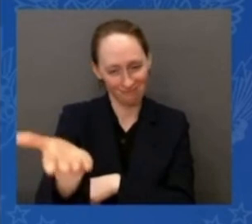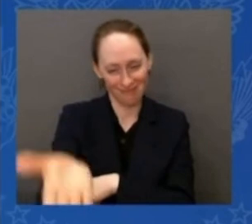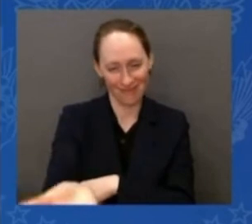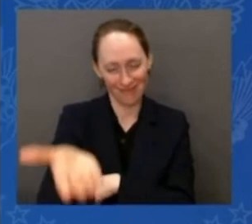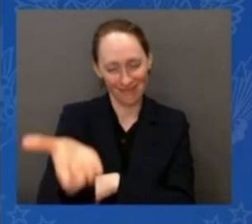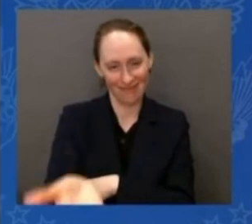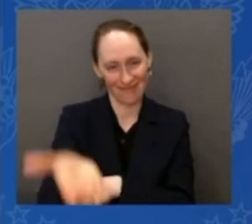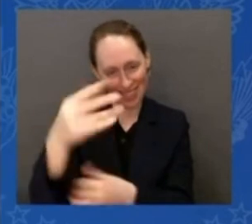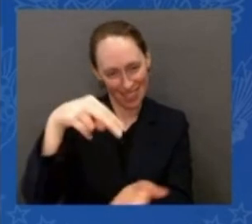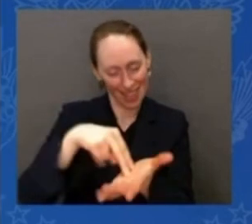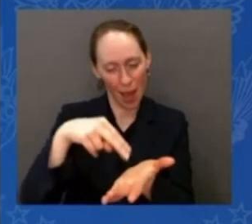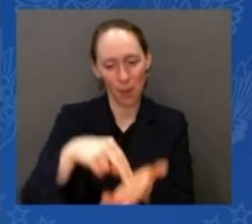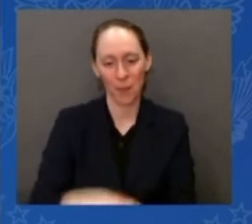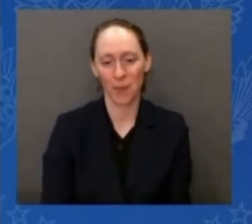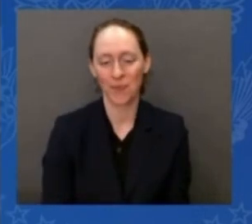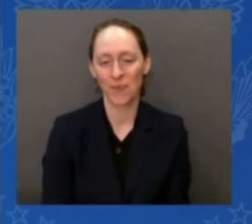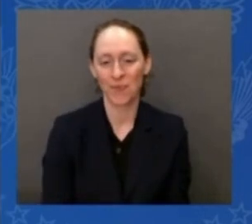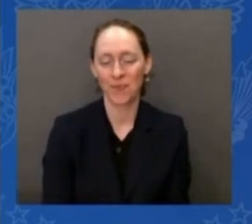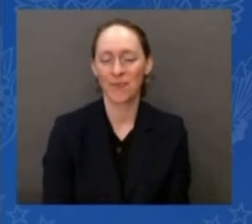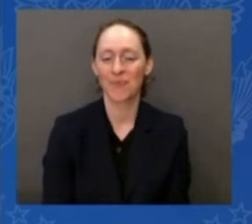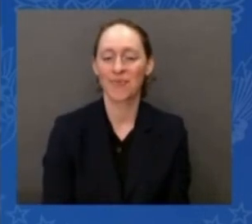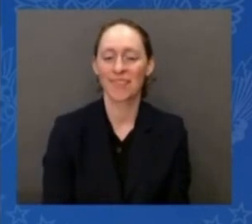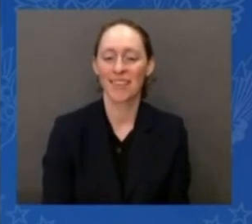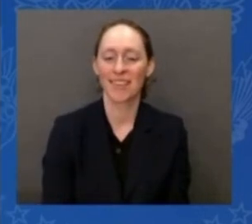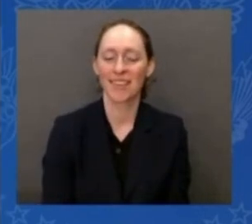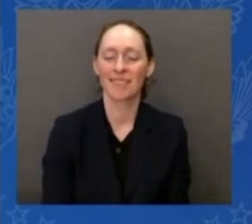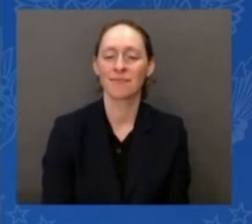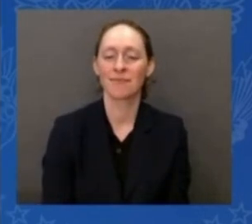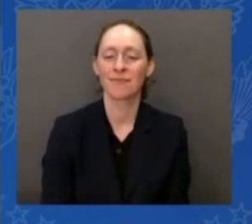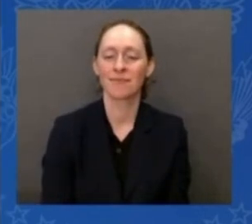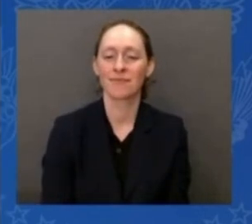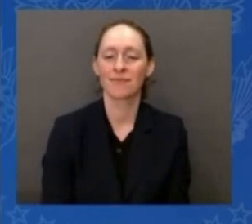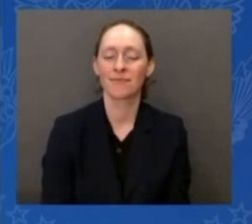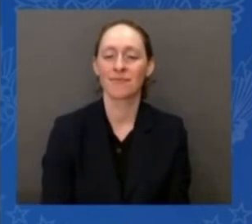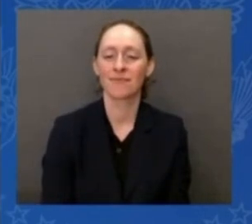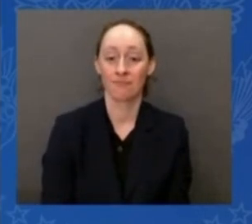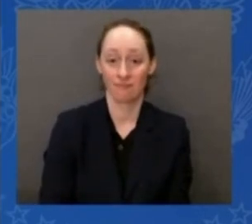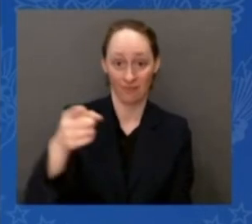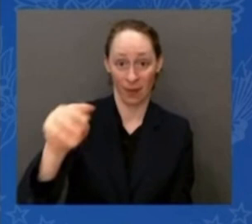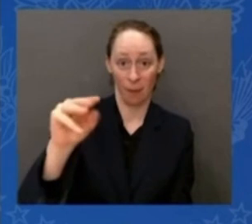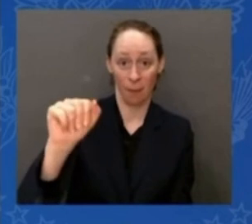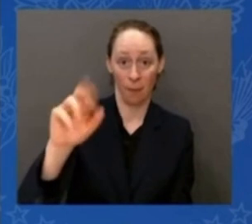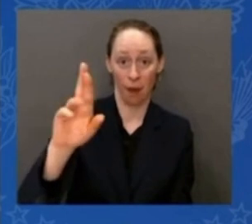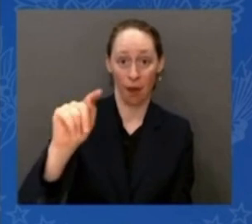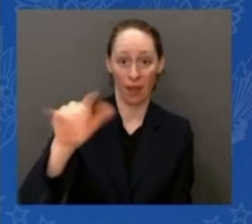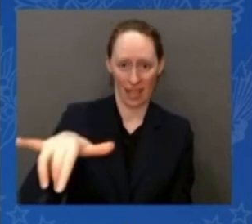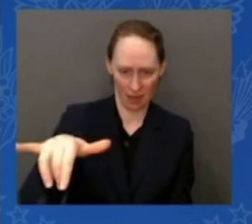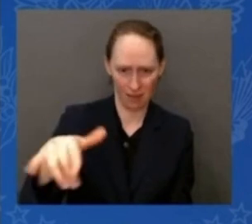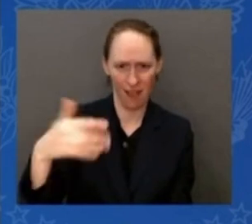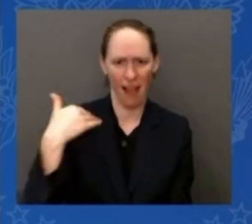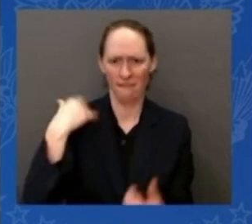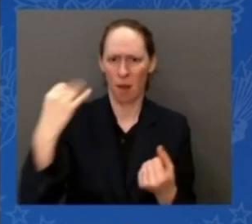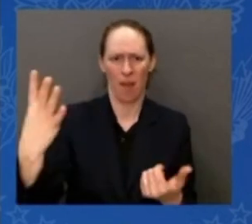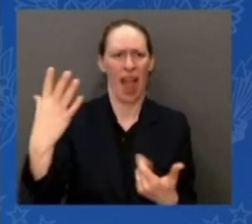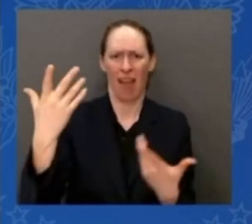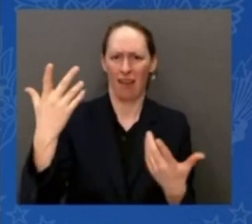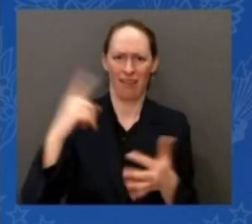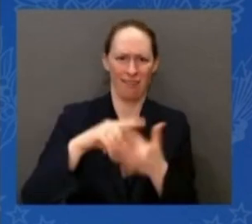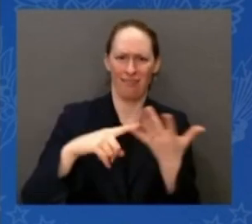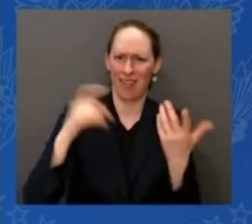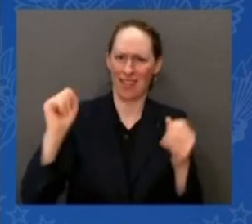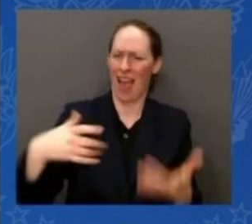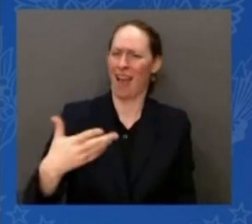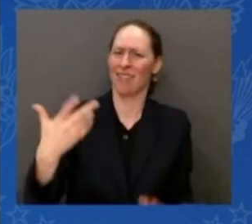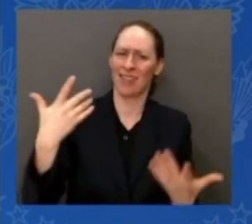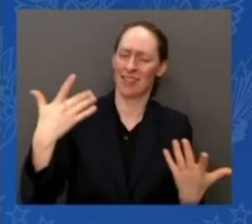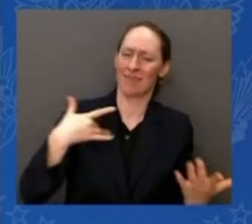Marty has several claims to fame. He's a proud son of Irish immigrants, mayor of Boston, was for